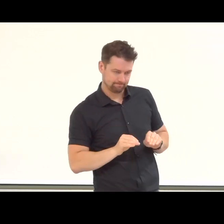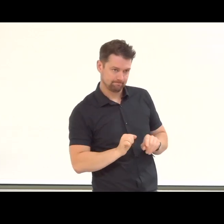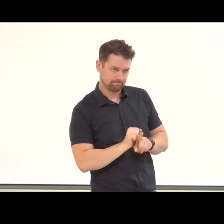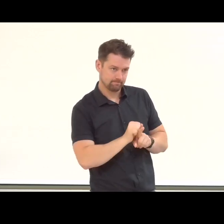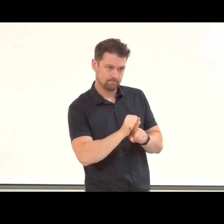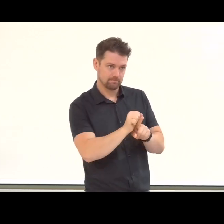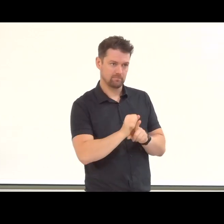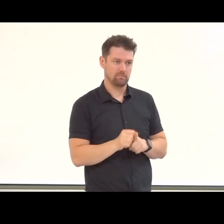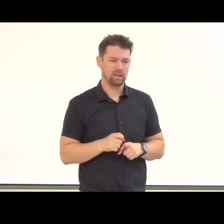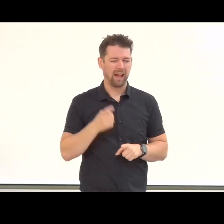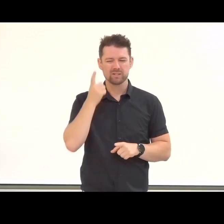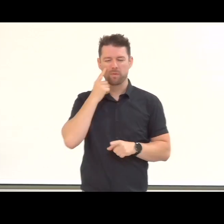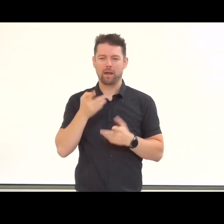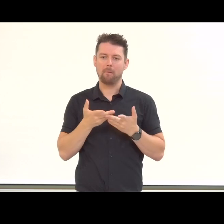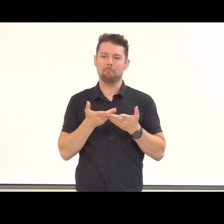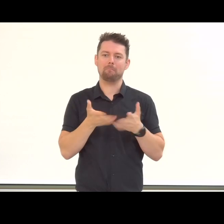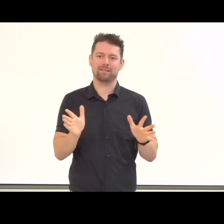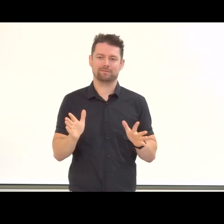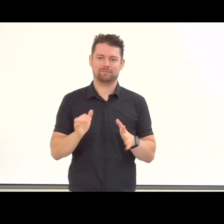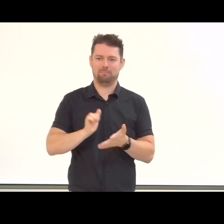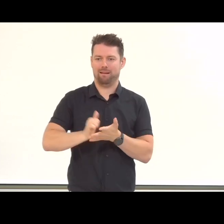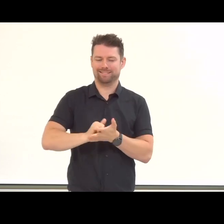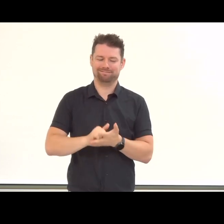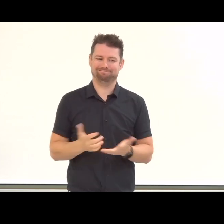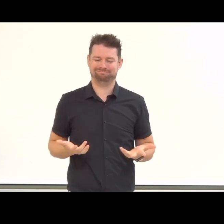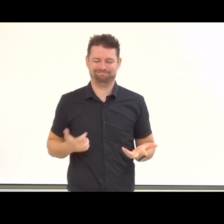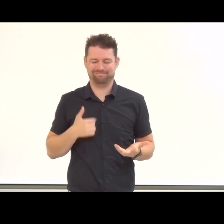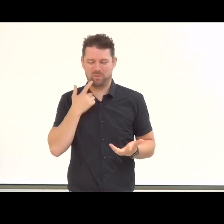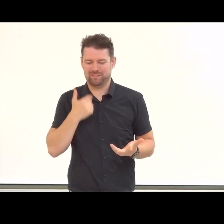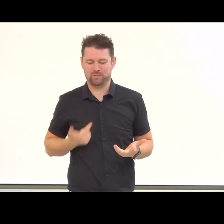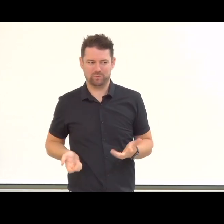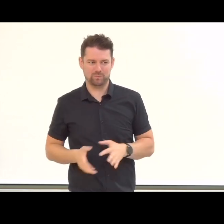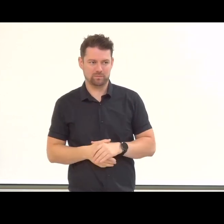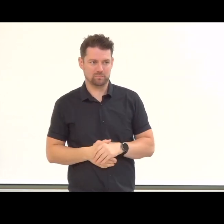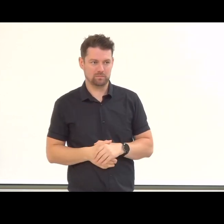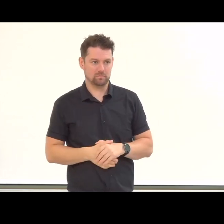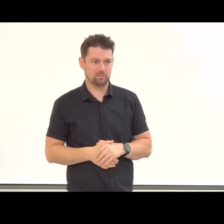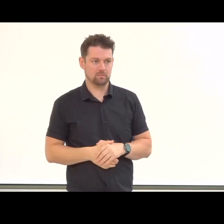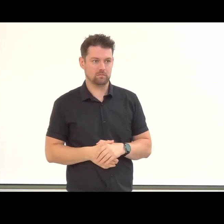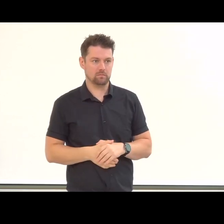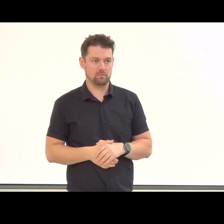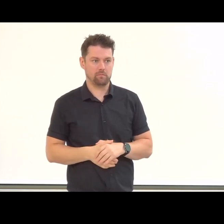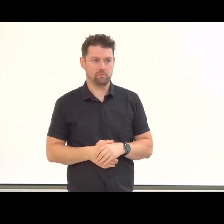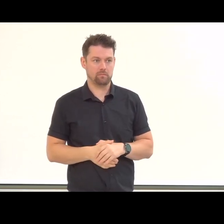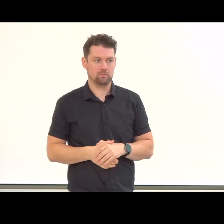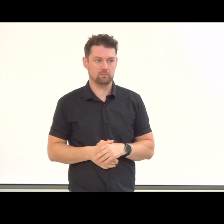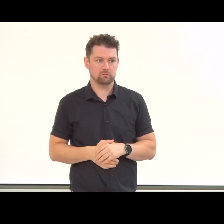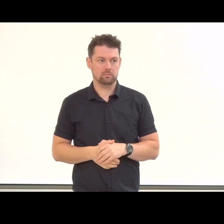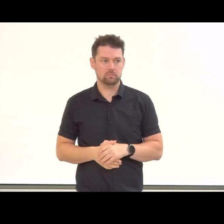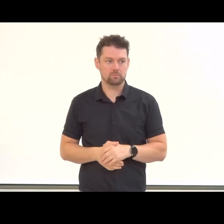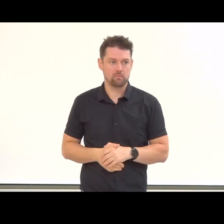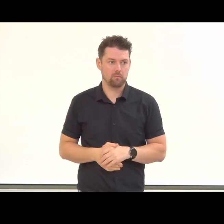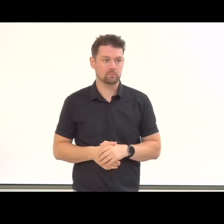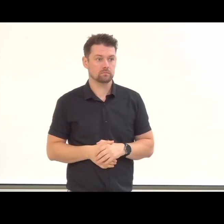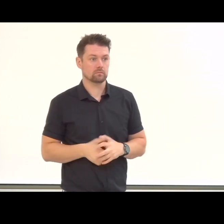mass market appeal. No offense. But it was really interesting as good, to see how you operate. I don't know if I would have paid